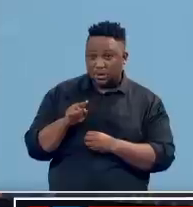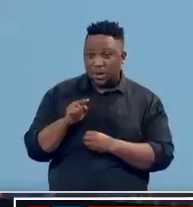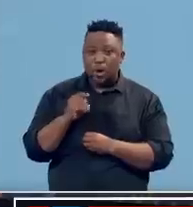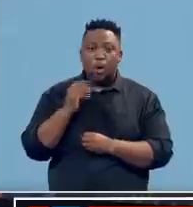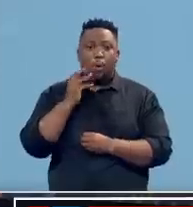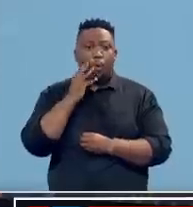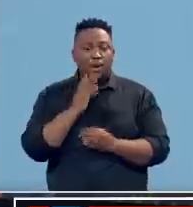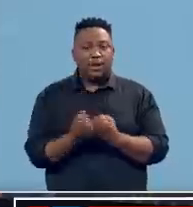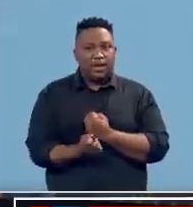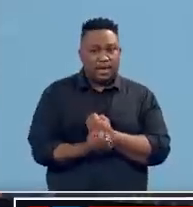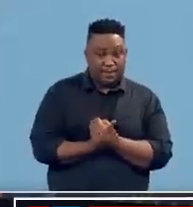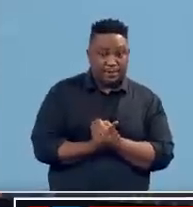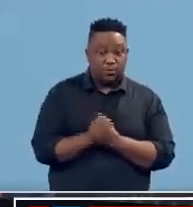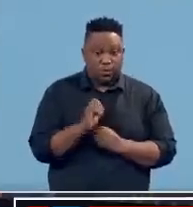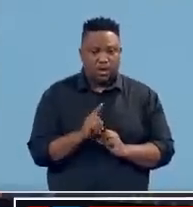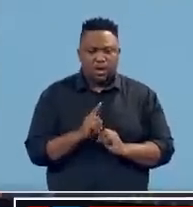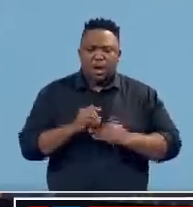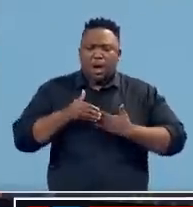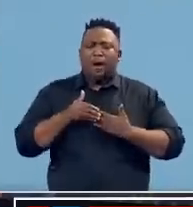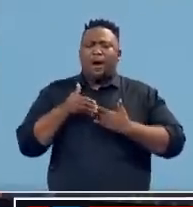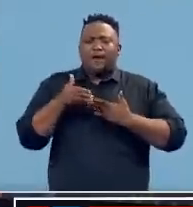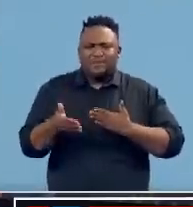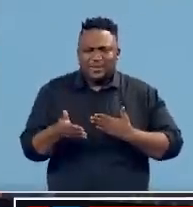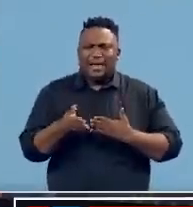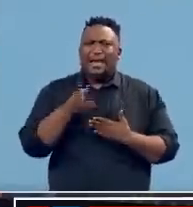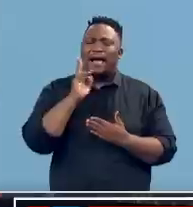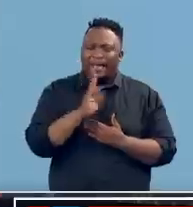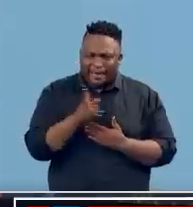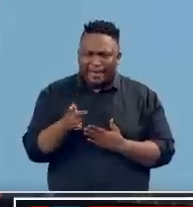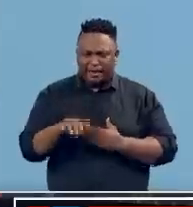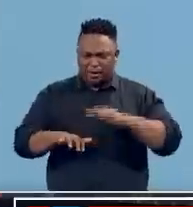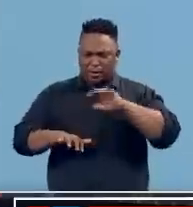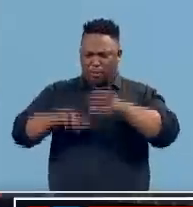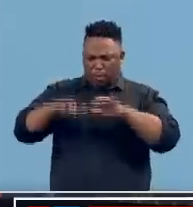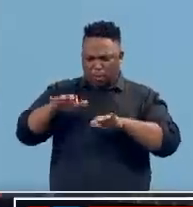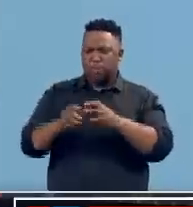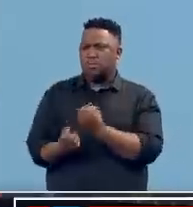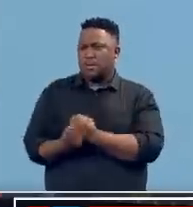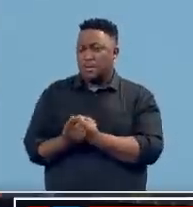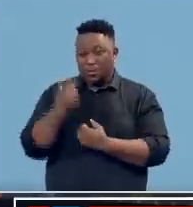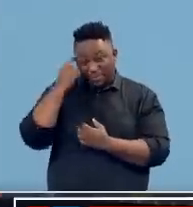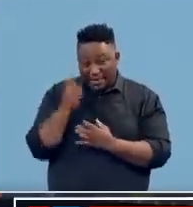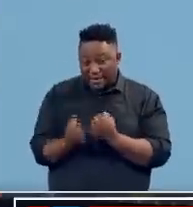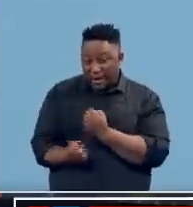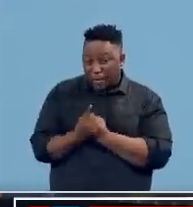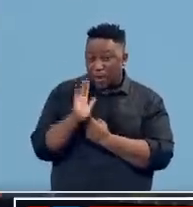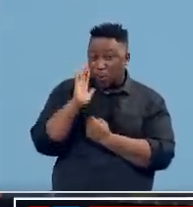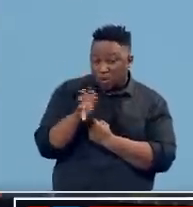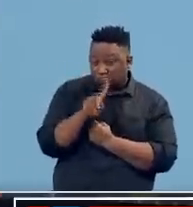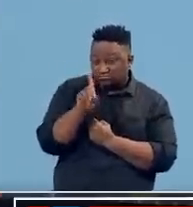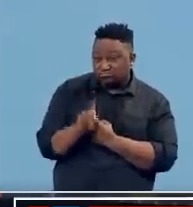of this magnitude, there's a possibility of aftershocks. And how soon and how serious, if at all, we will be experiencing